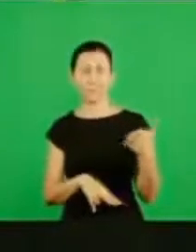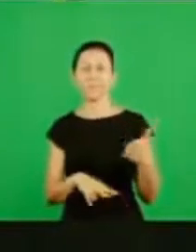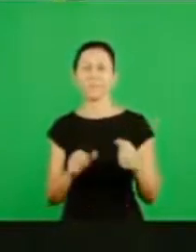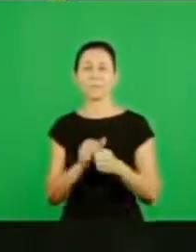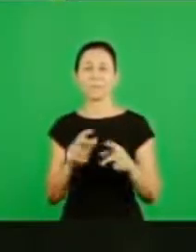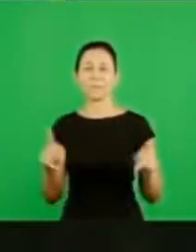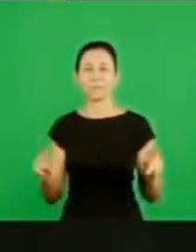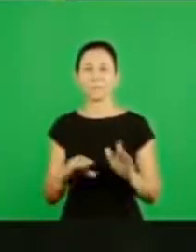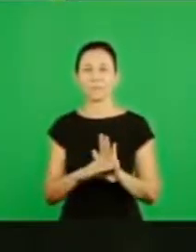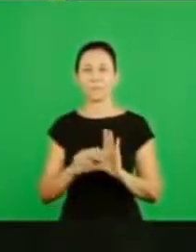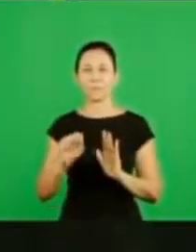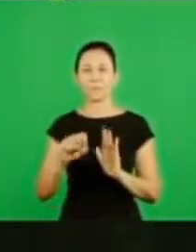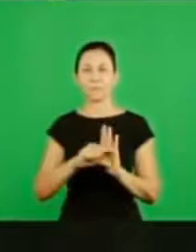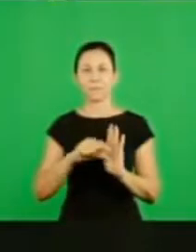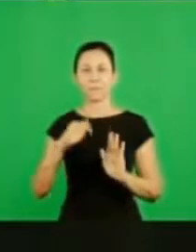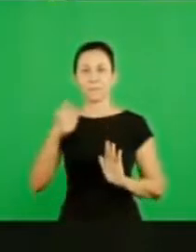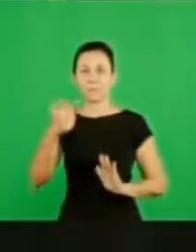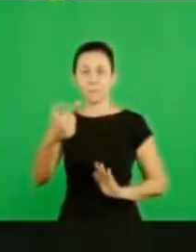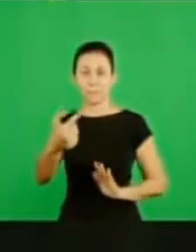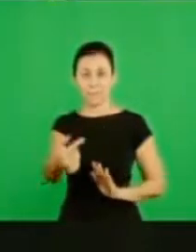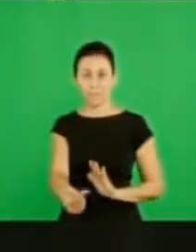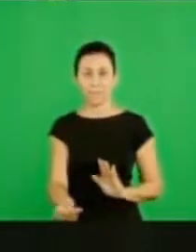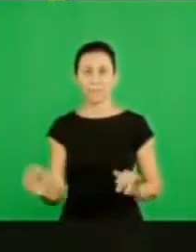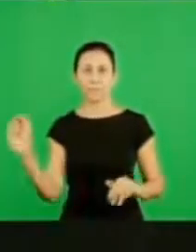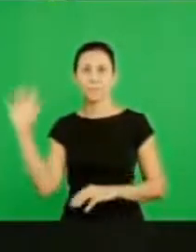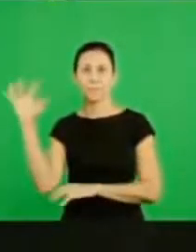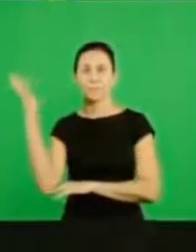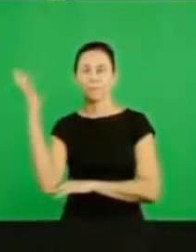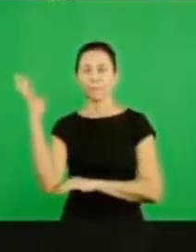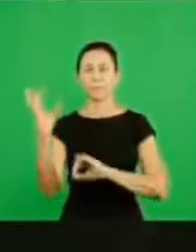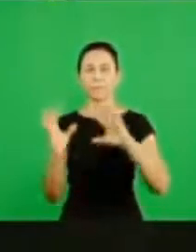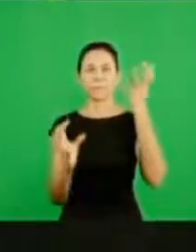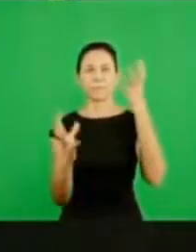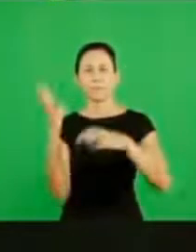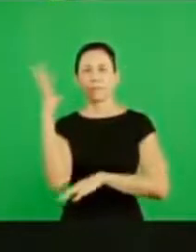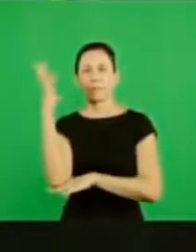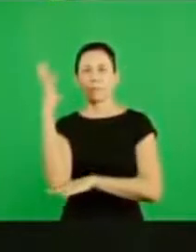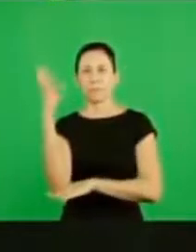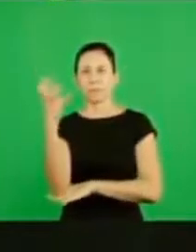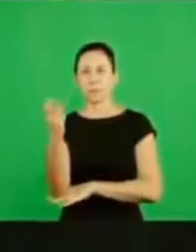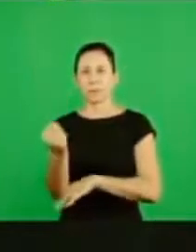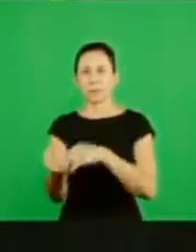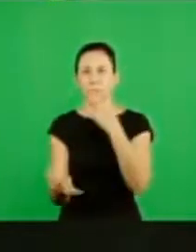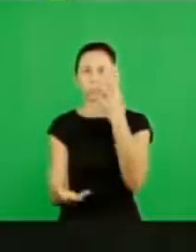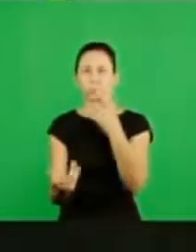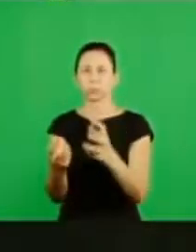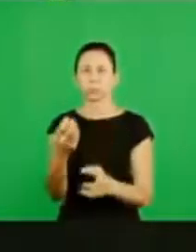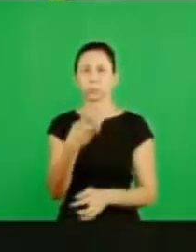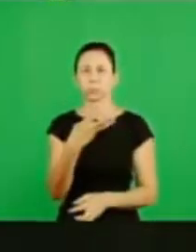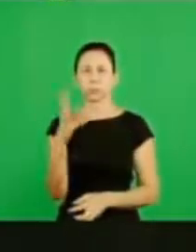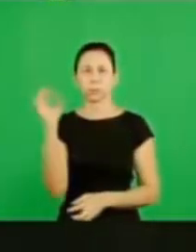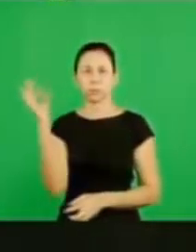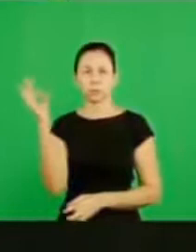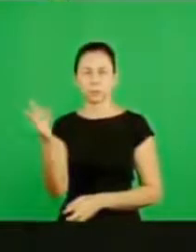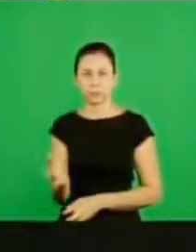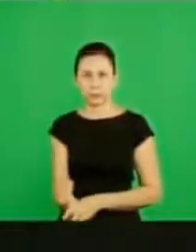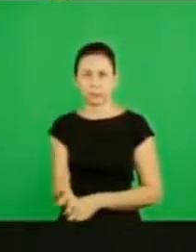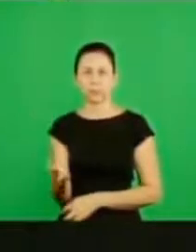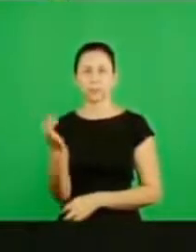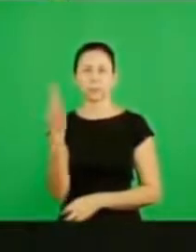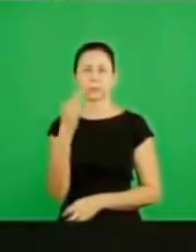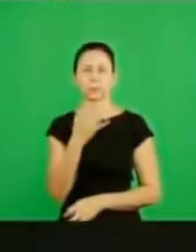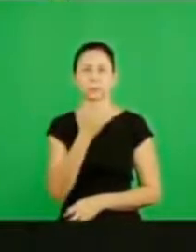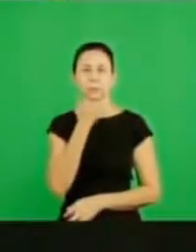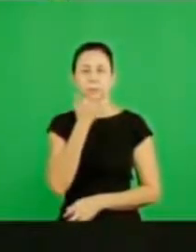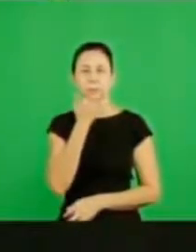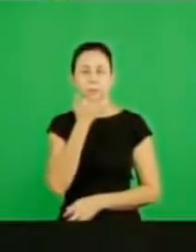earth. Look, Revelation 8:7. And the first angel sounded, and hail and fire flowed,